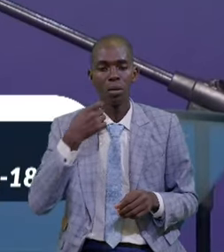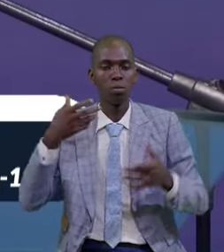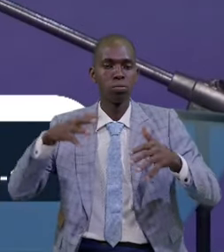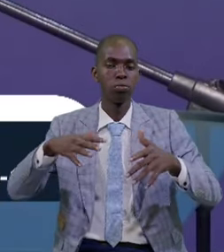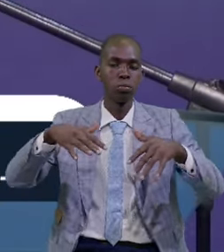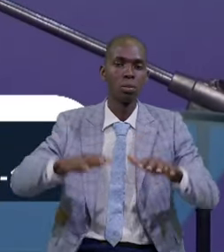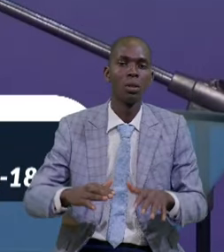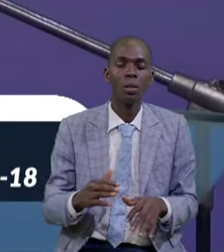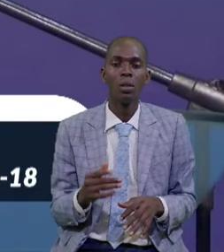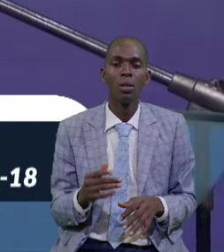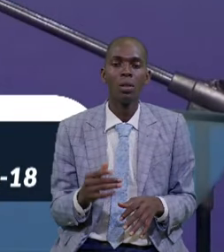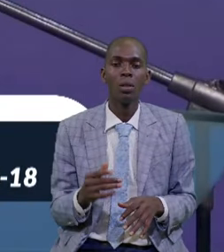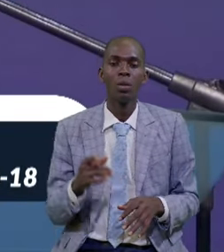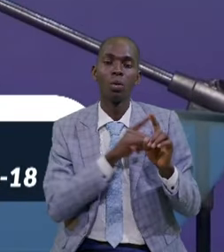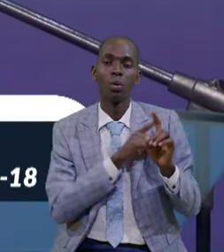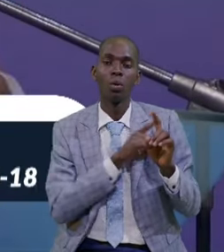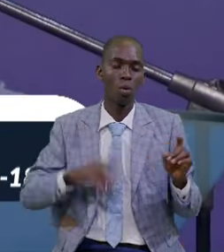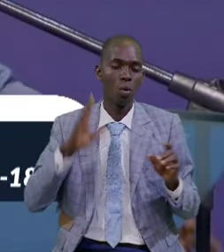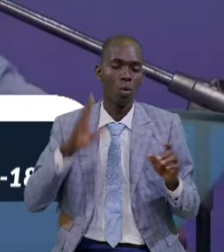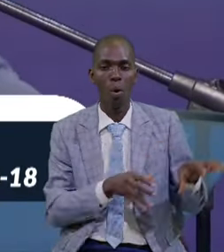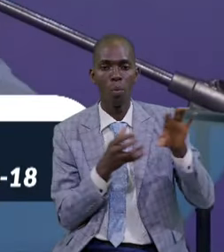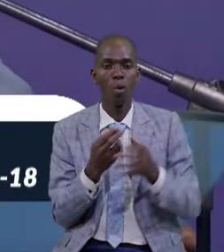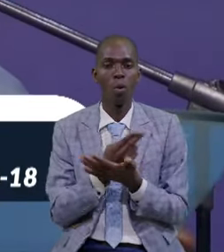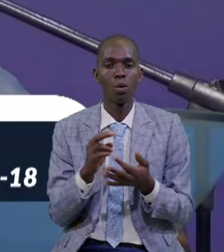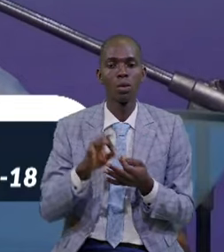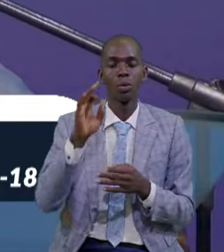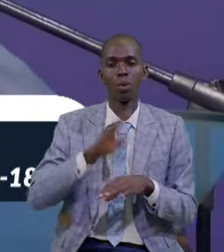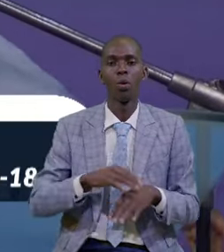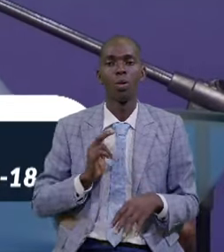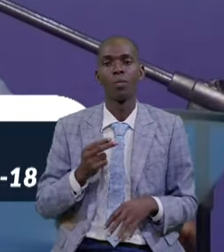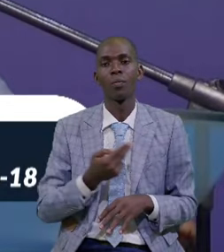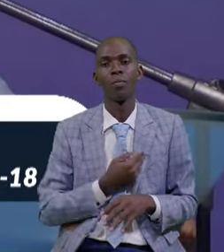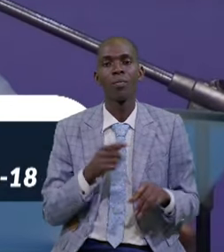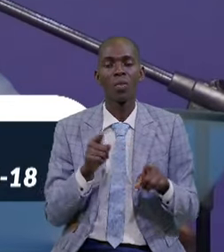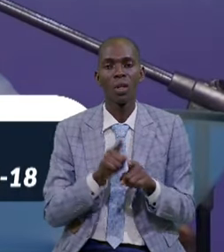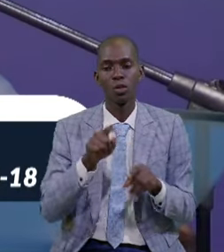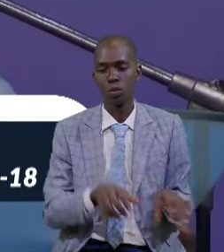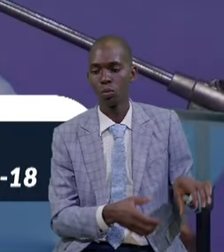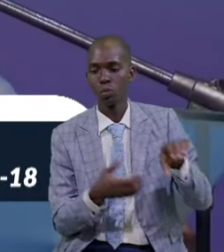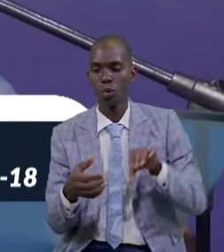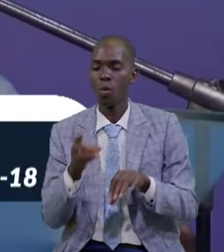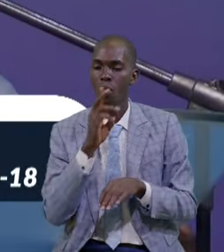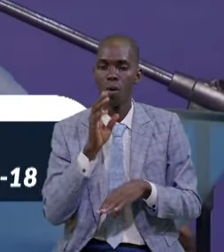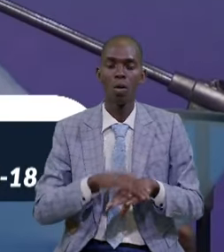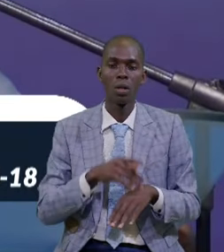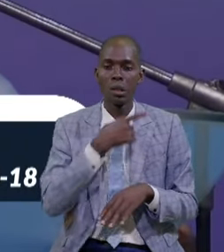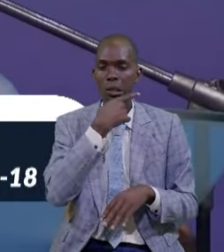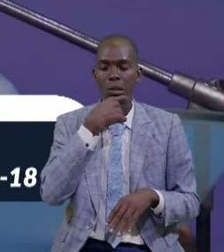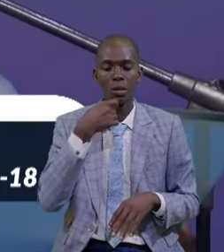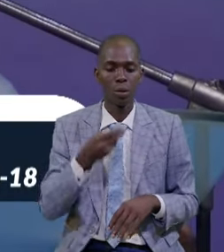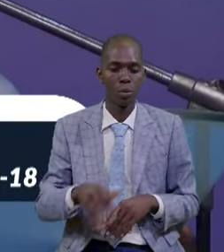Spirit upon us, like you pour water on the dry ground. And I will pour my